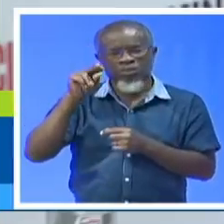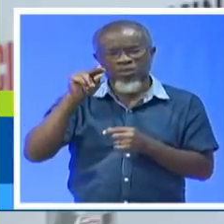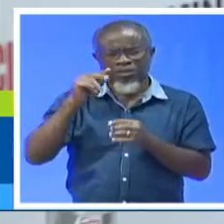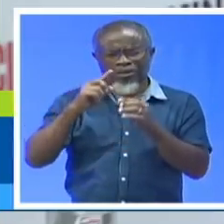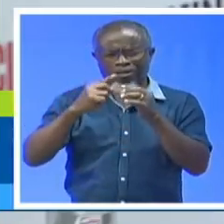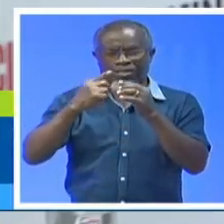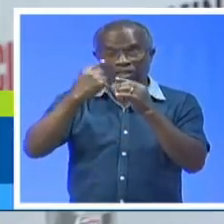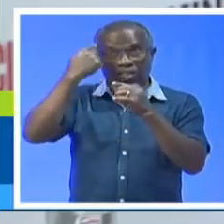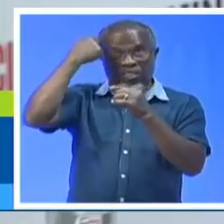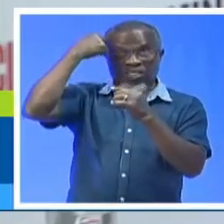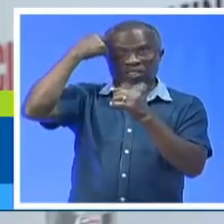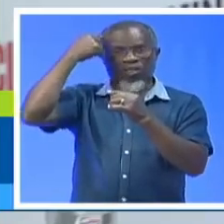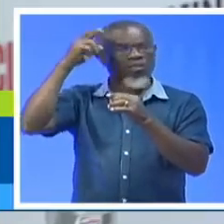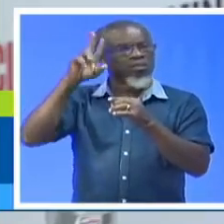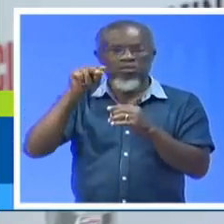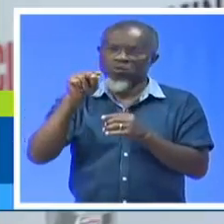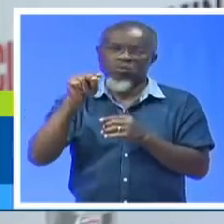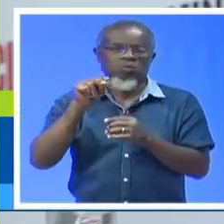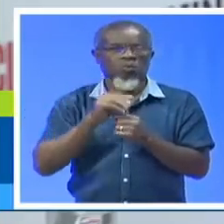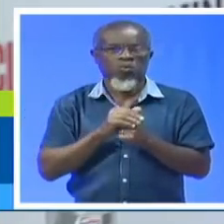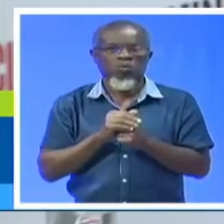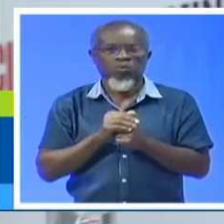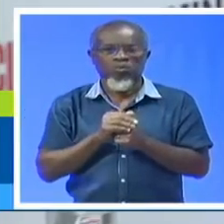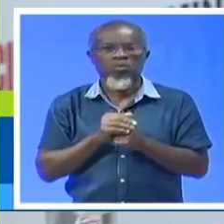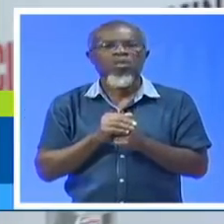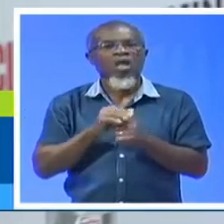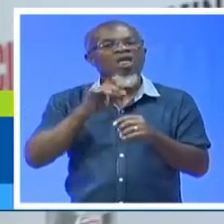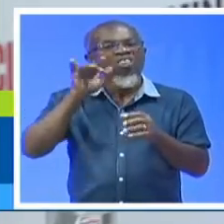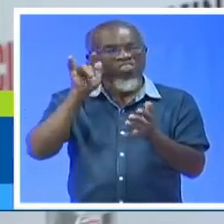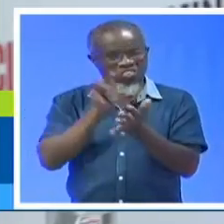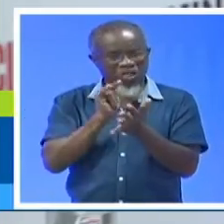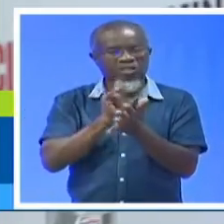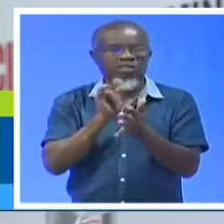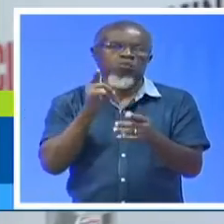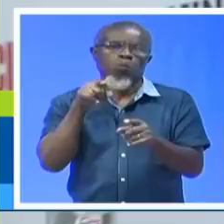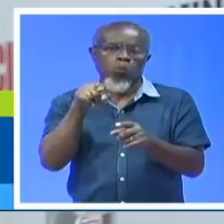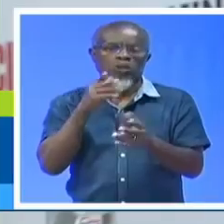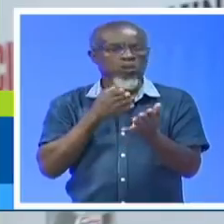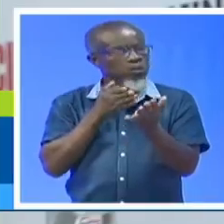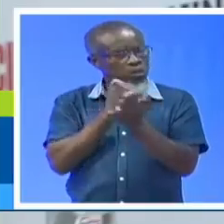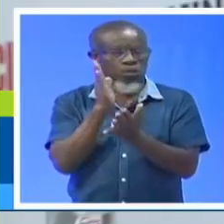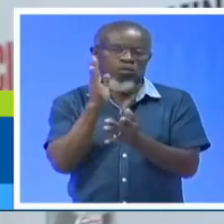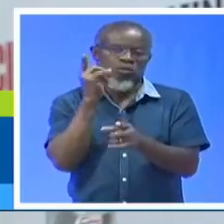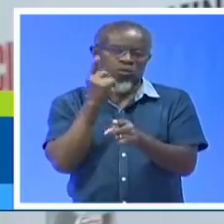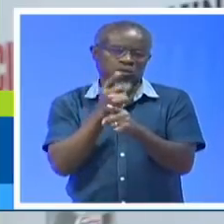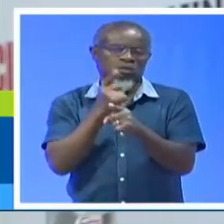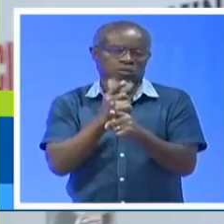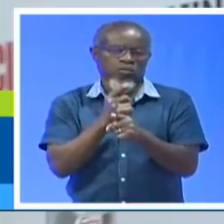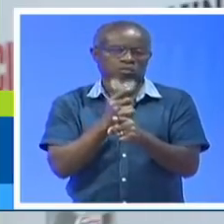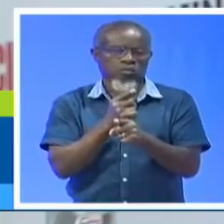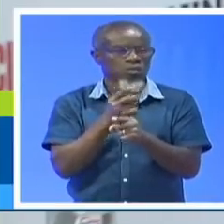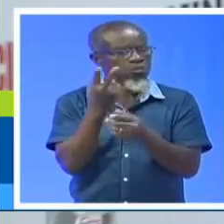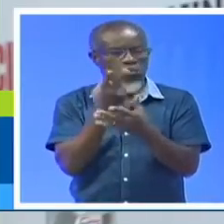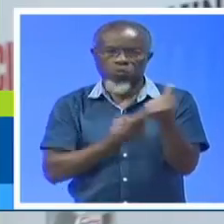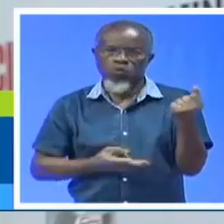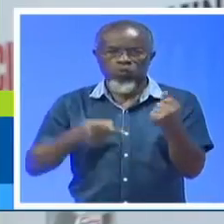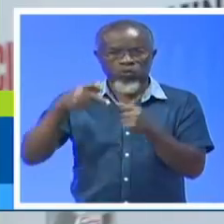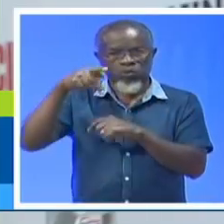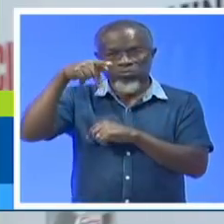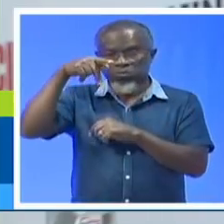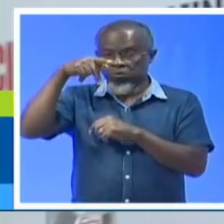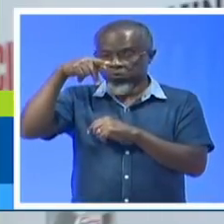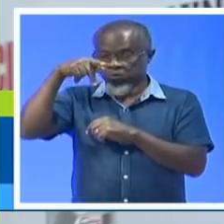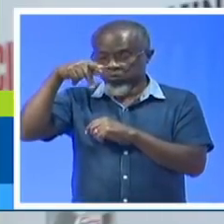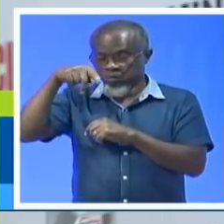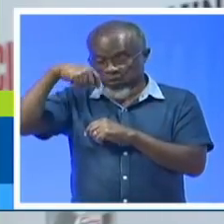And that is the recommended sample for the tests that we perform, both the PCR and others, the gene expert,